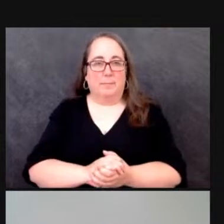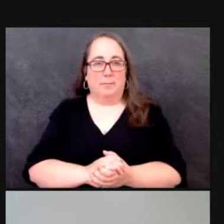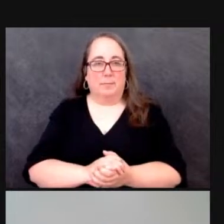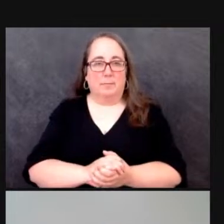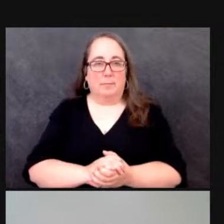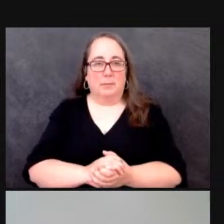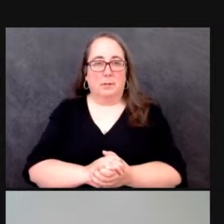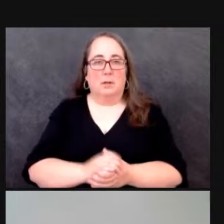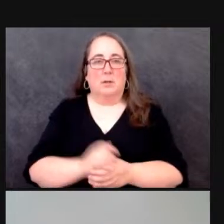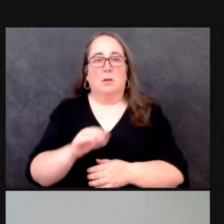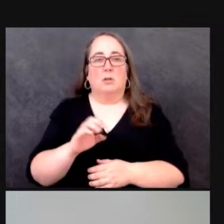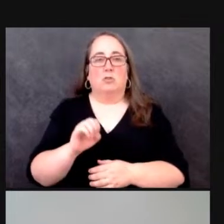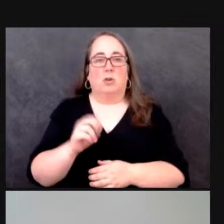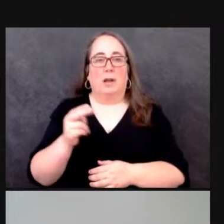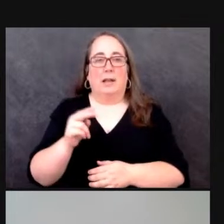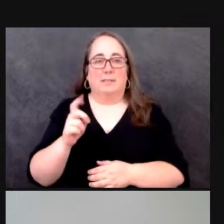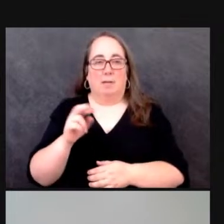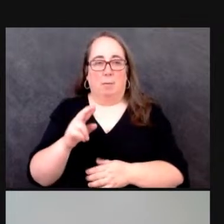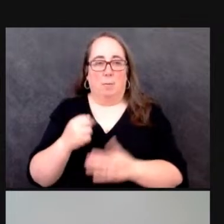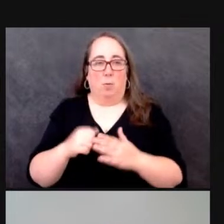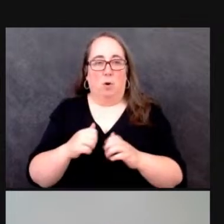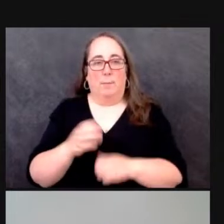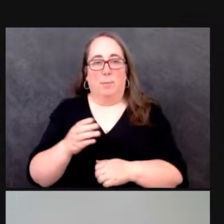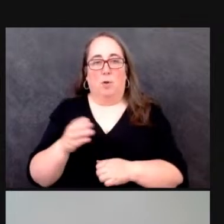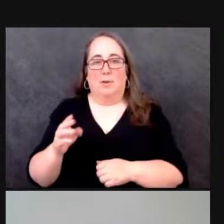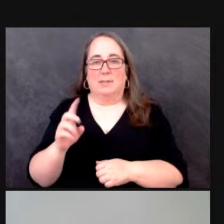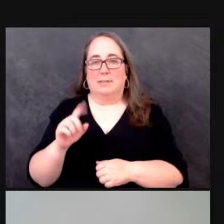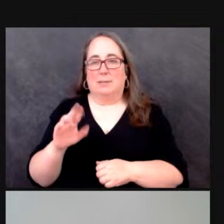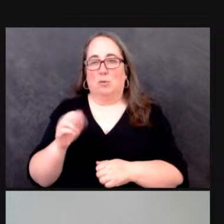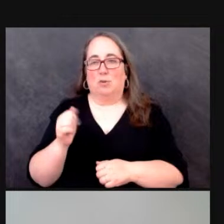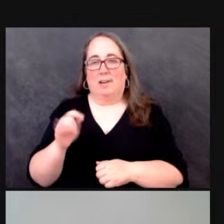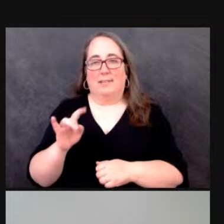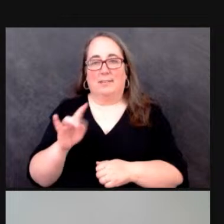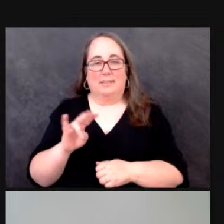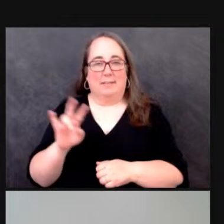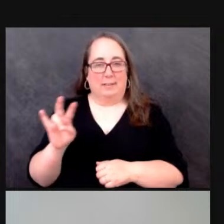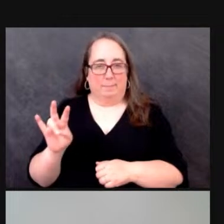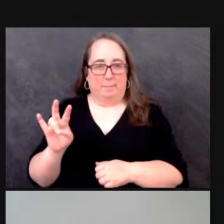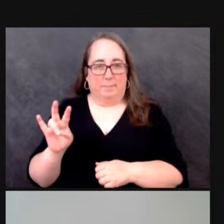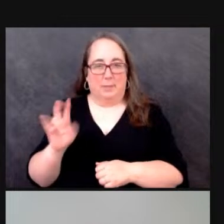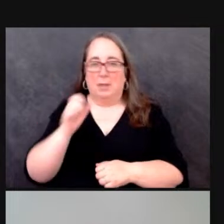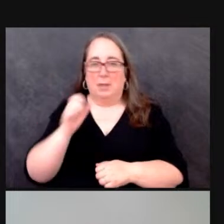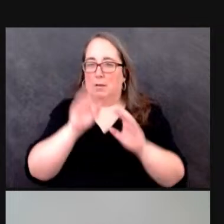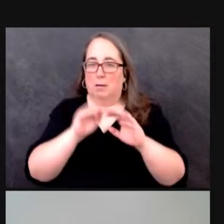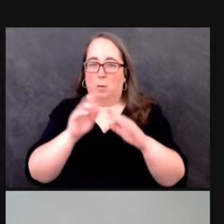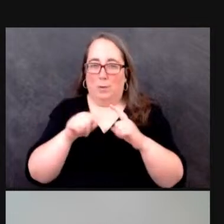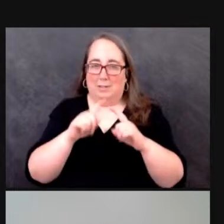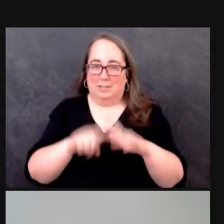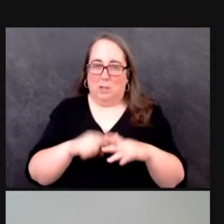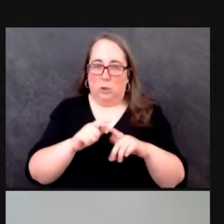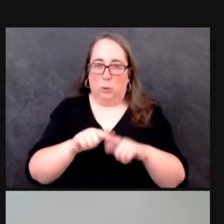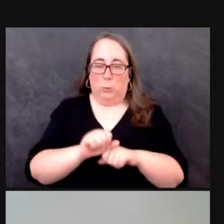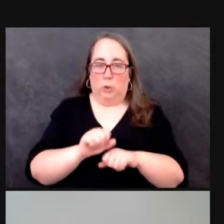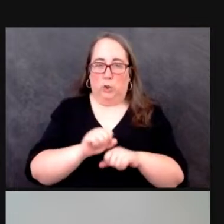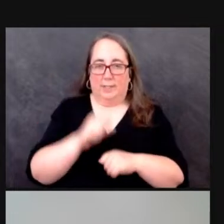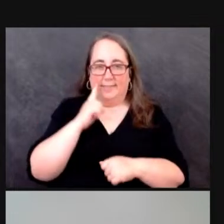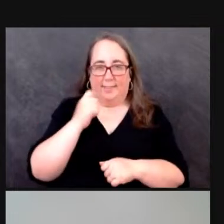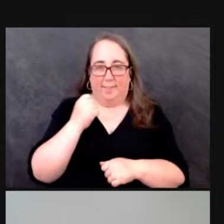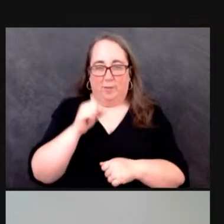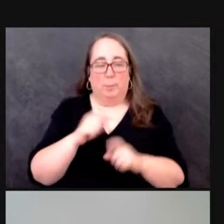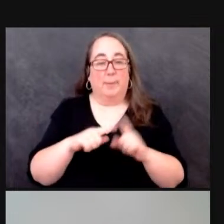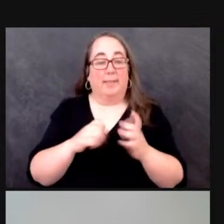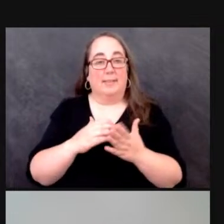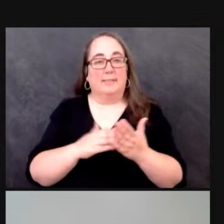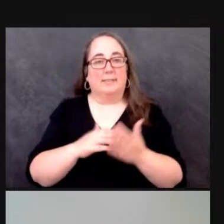George H. Dumler was born in Baltimore in December 1877. It's unclear when he started working in silver, but he is listed